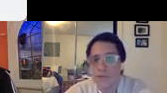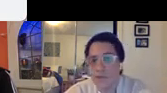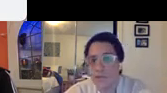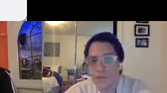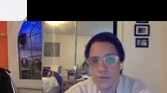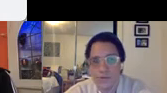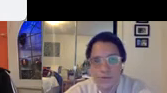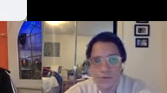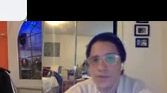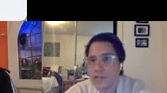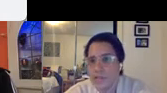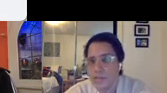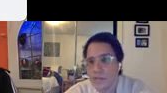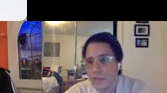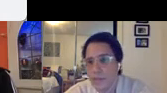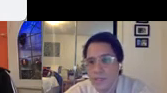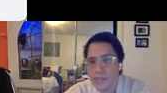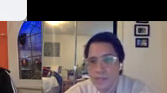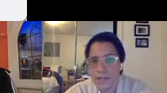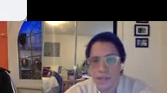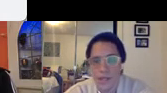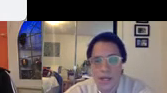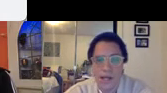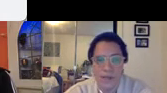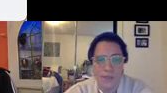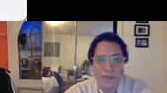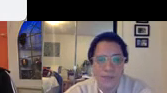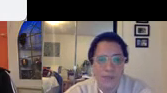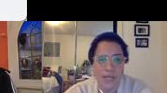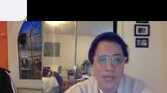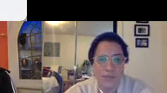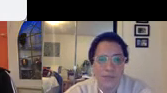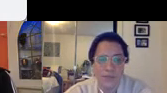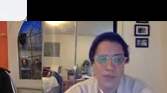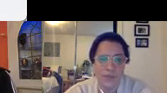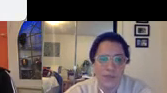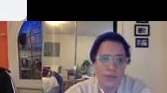Most advisory groups function in subcommittees. And